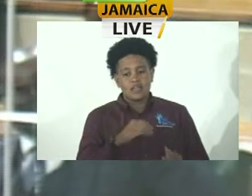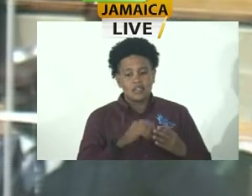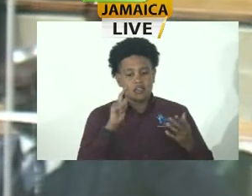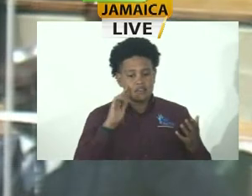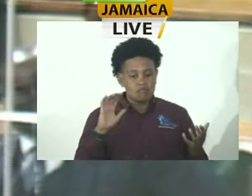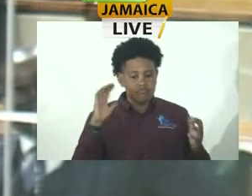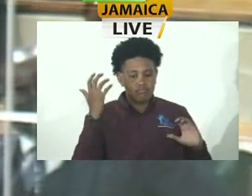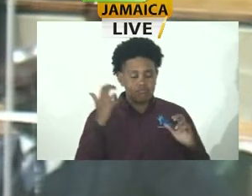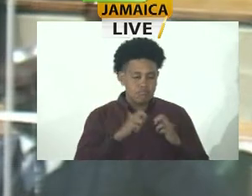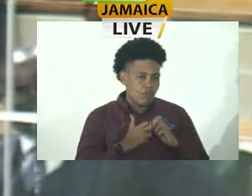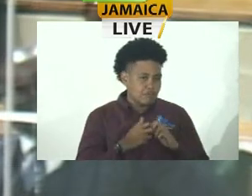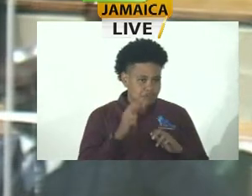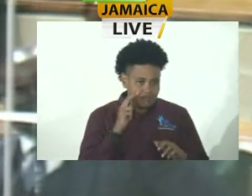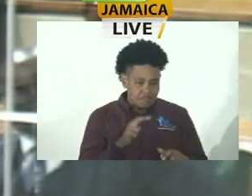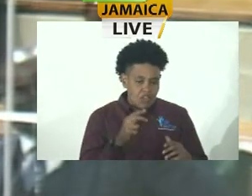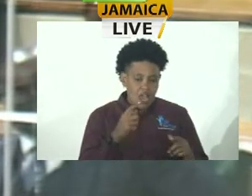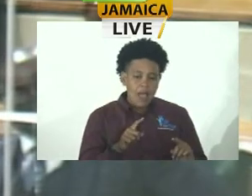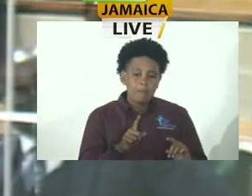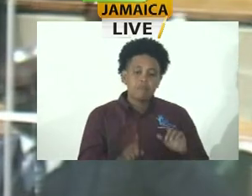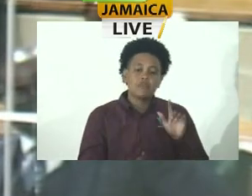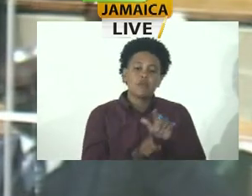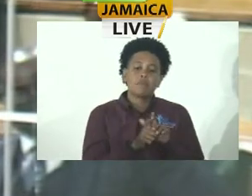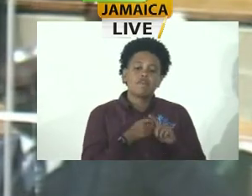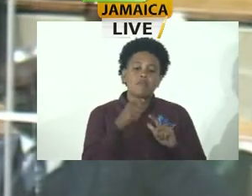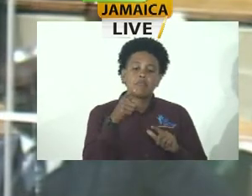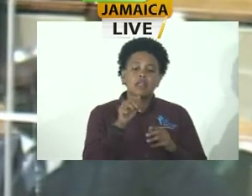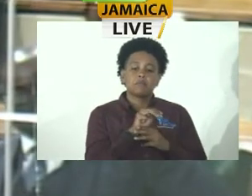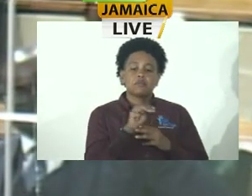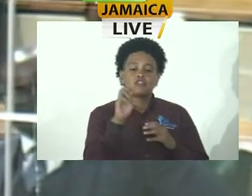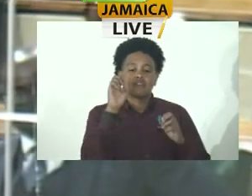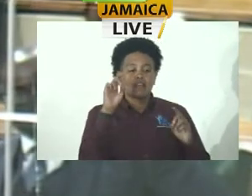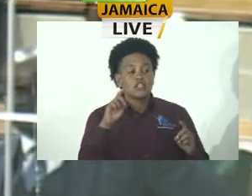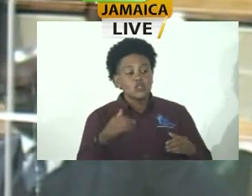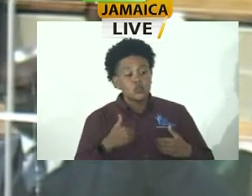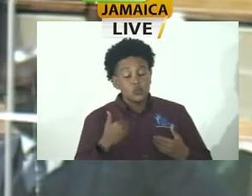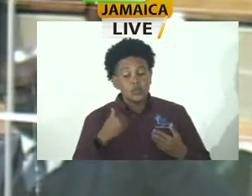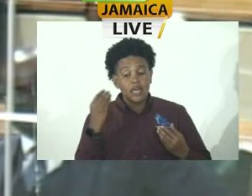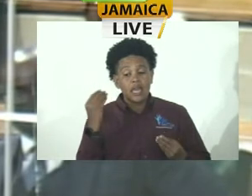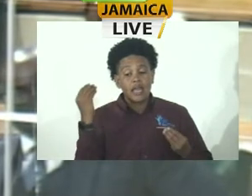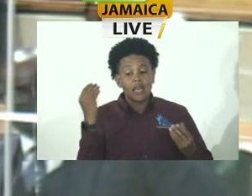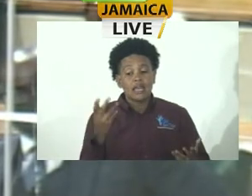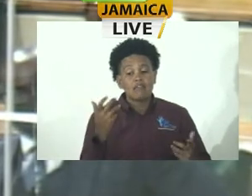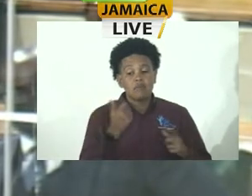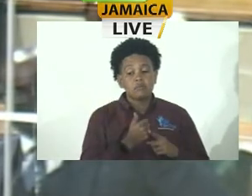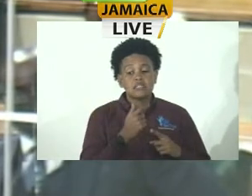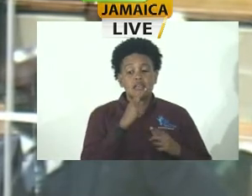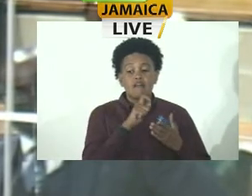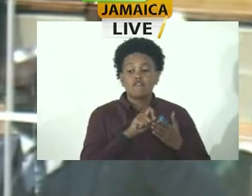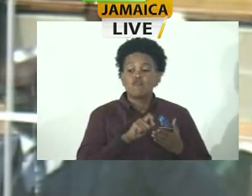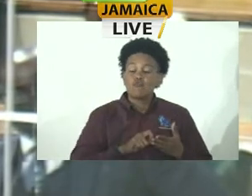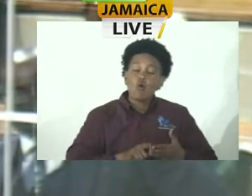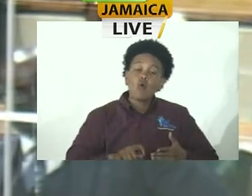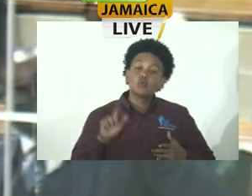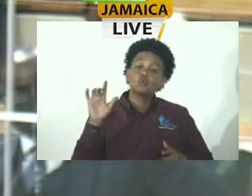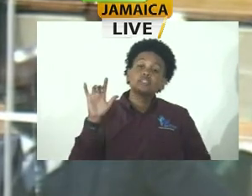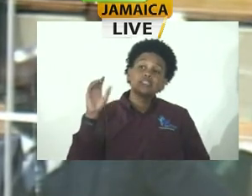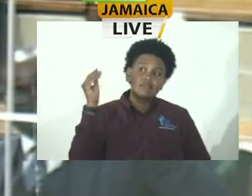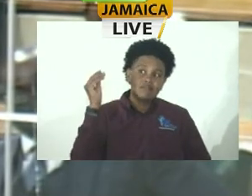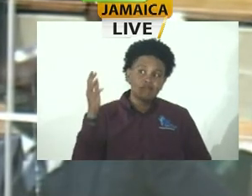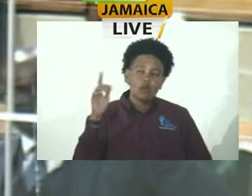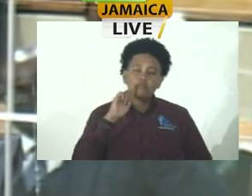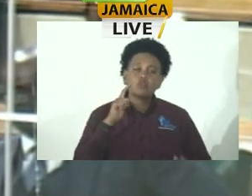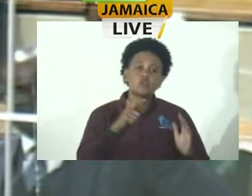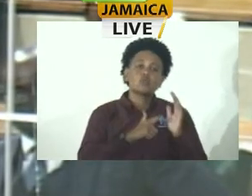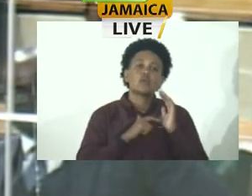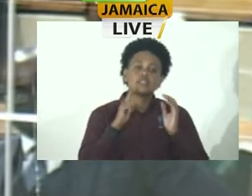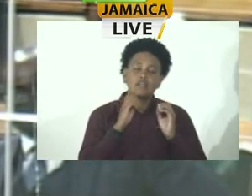position arising from this the ministry of education youth and information wrote to this to cxe requesting